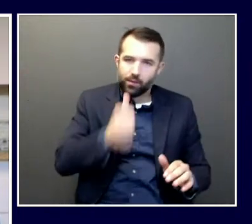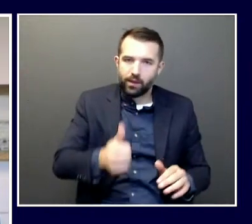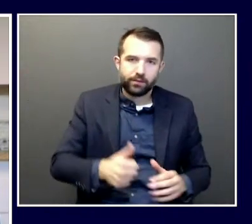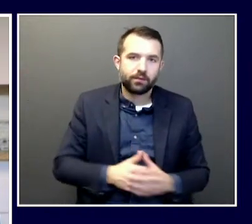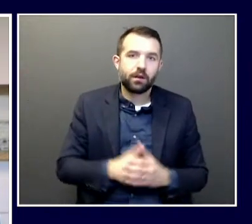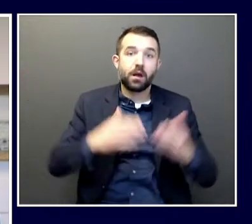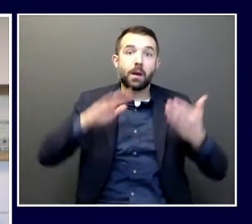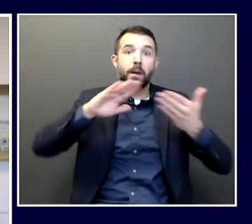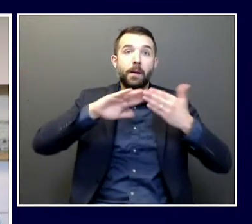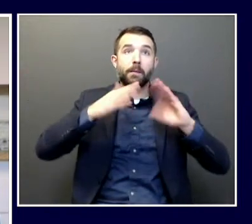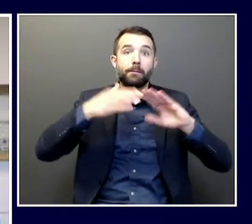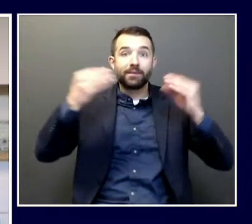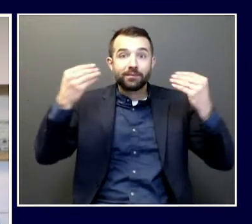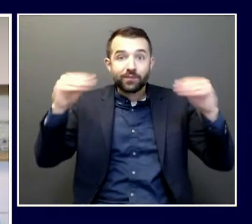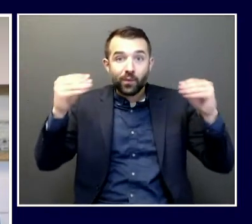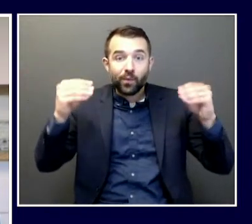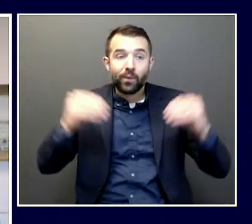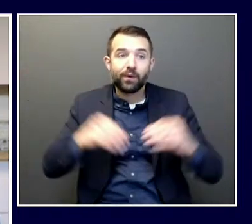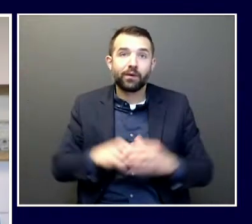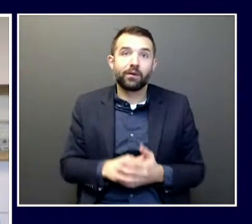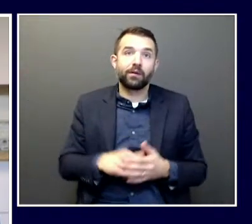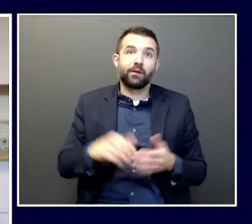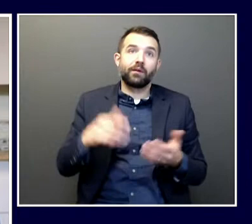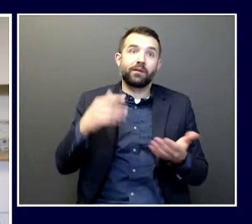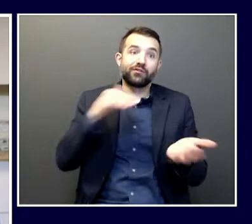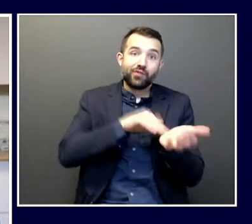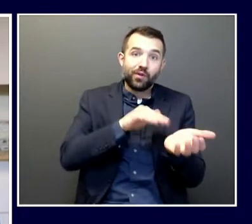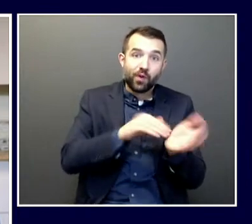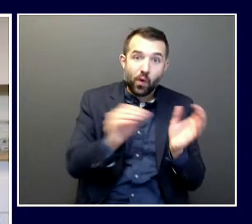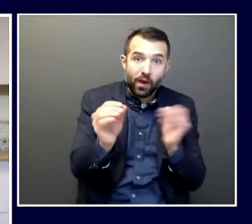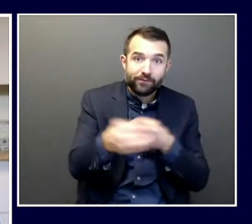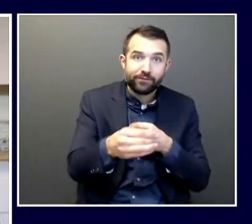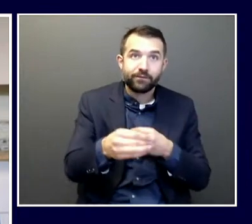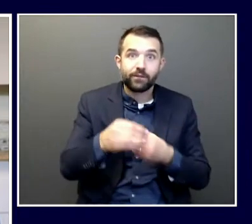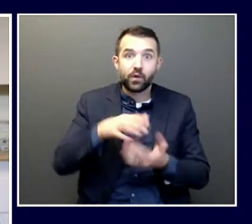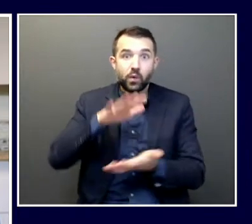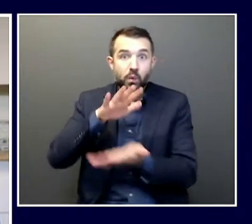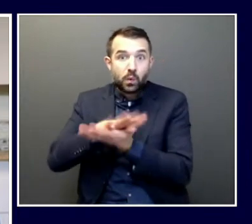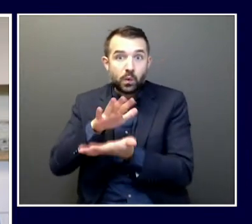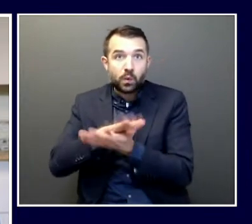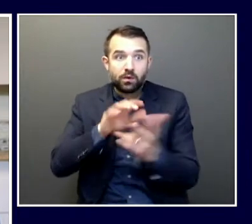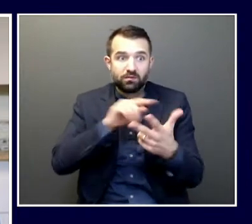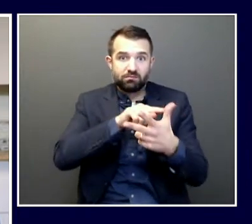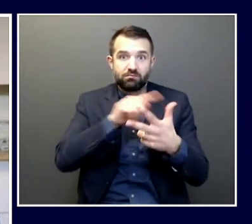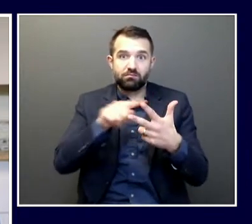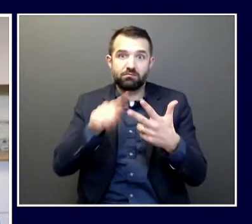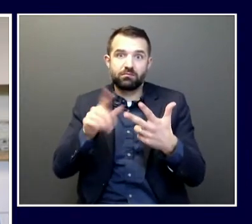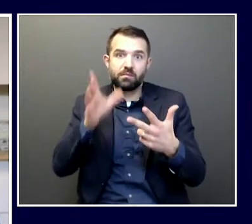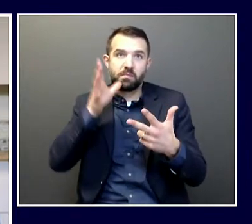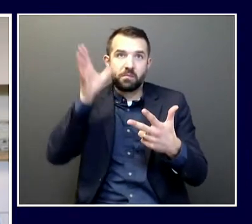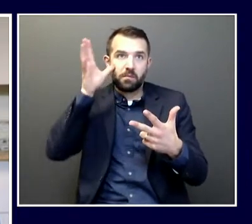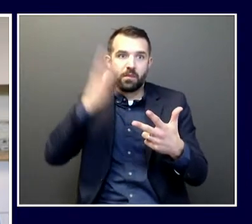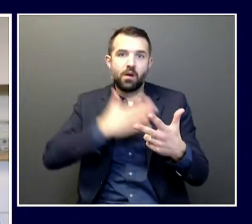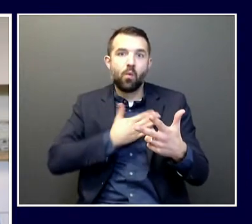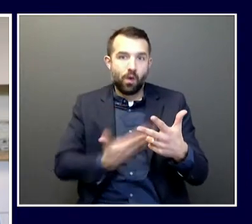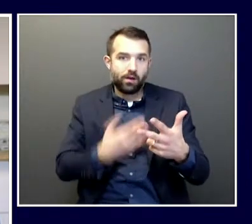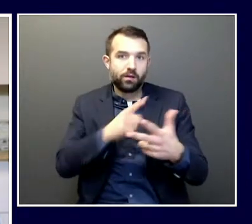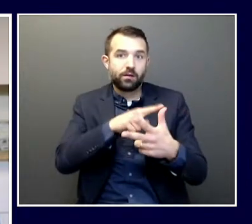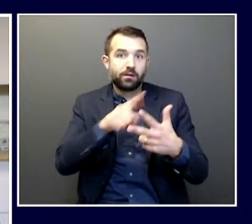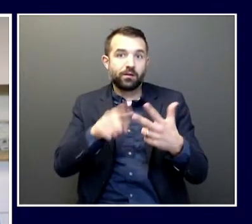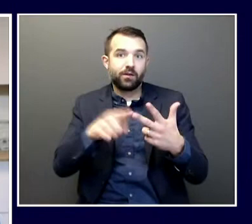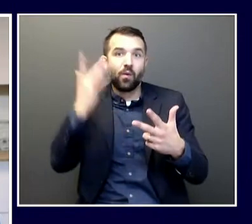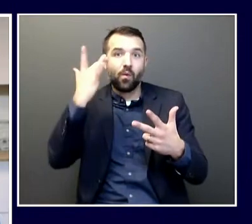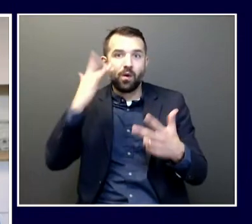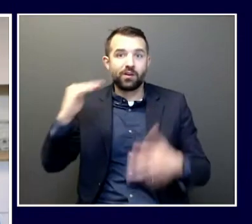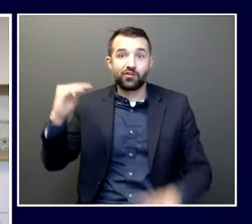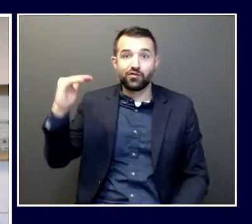offices, because that's where parents have indicated, and schools, because those are the settings that they're used to and where a lot of parents